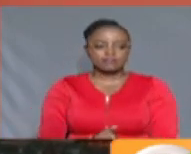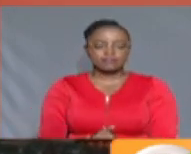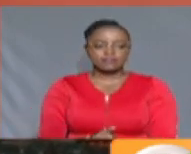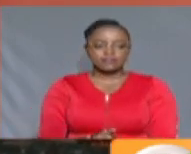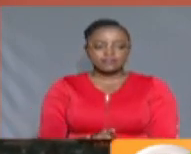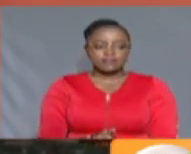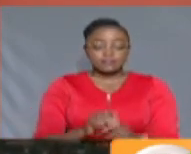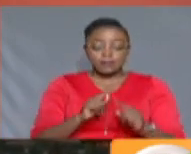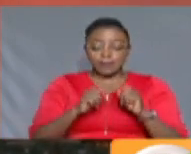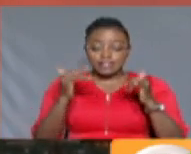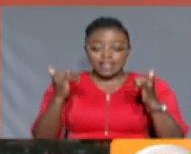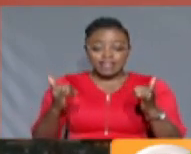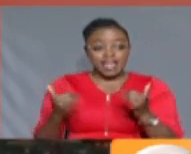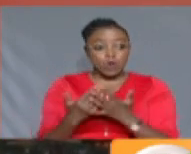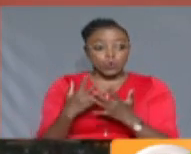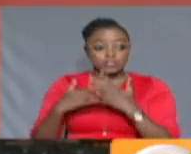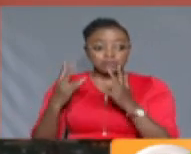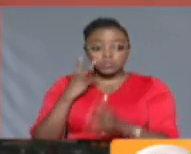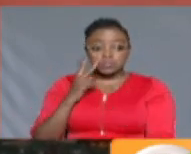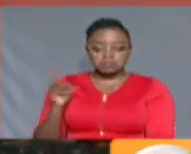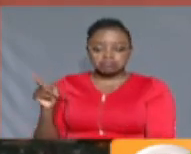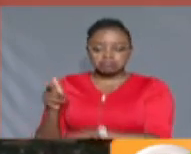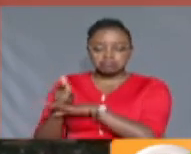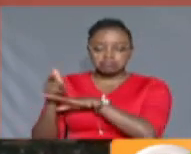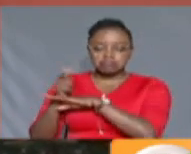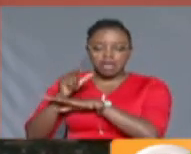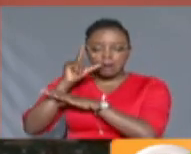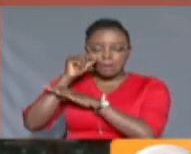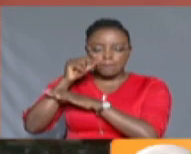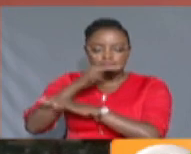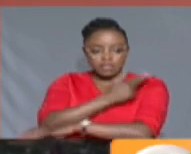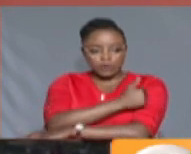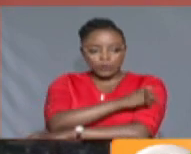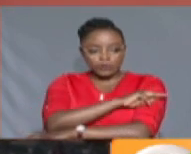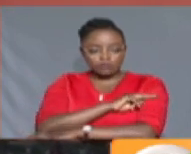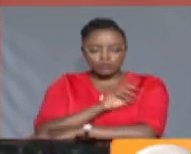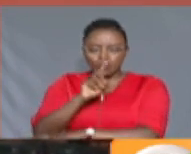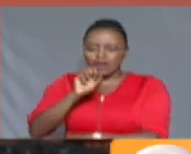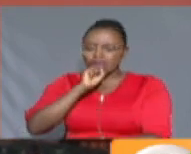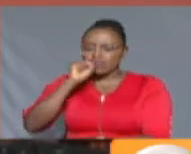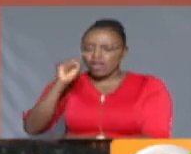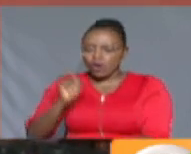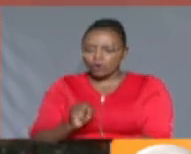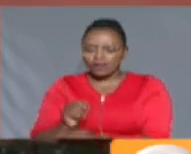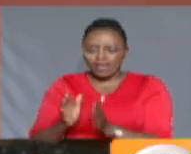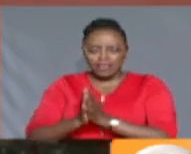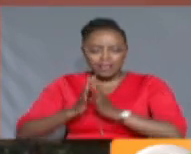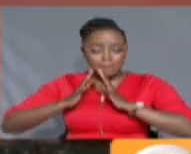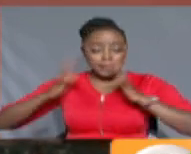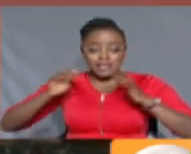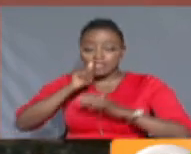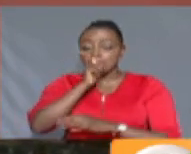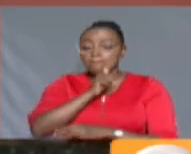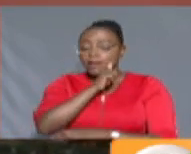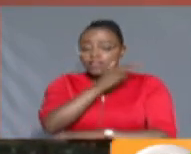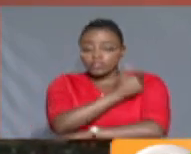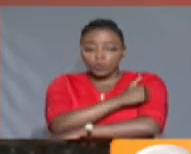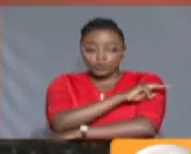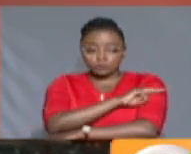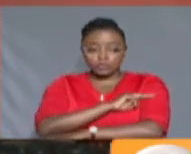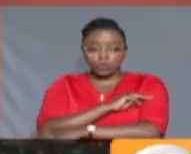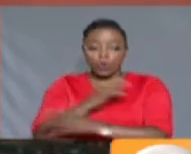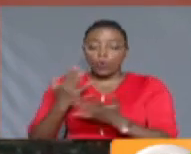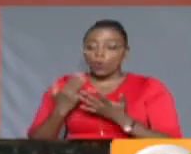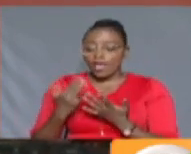you. But for now, the images you're seeing on your screen is of the Mombasa Hospital, one of the oldest and largest private medical facilities